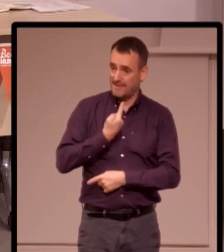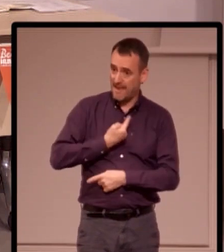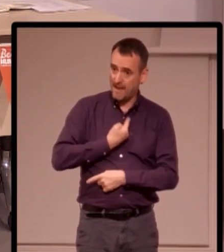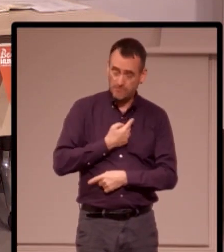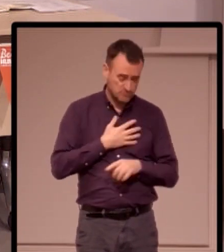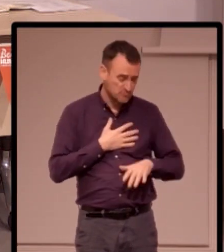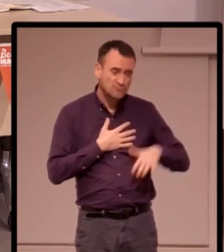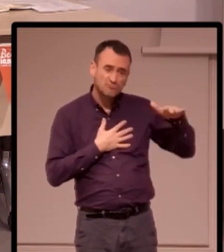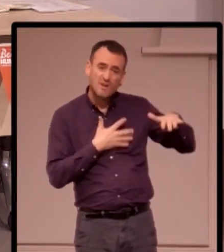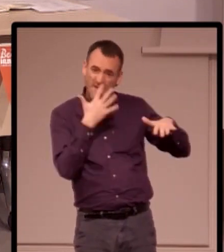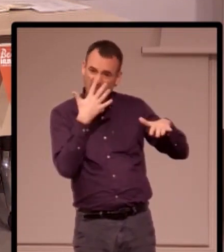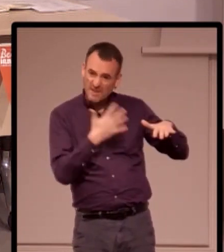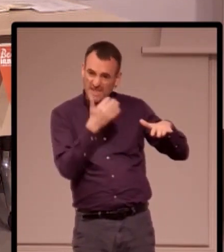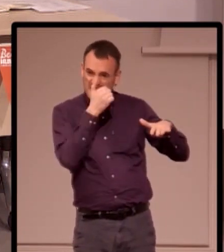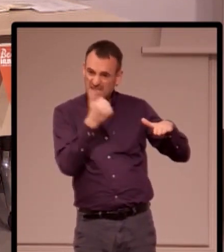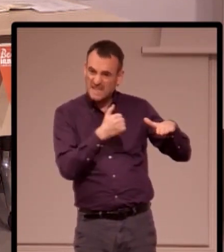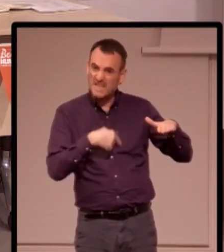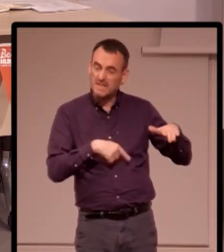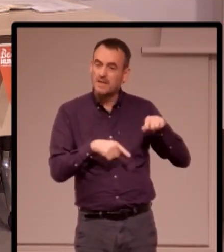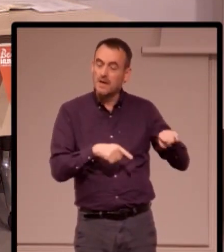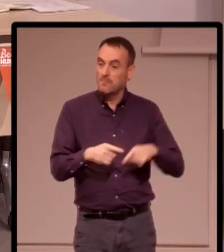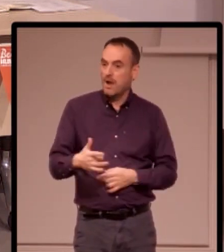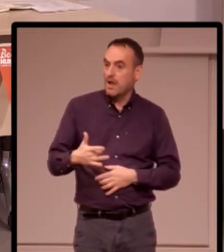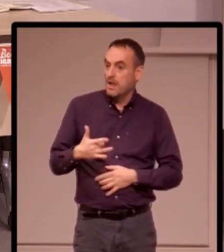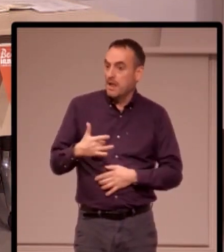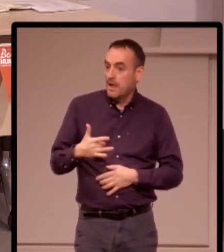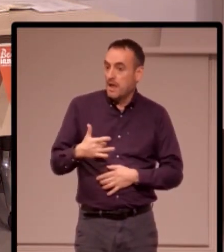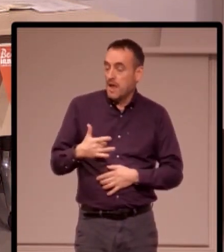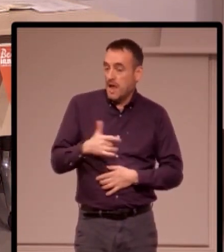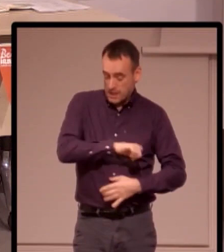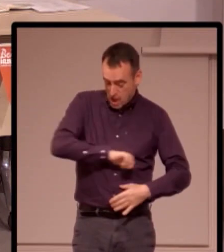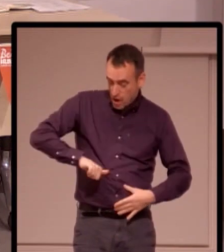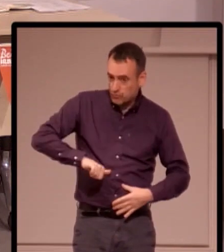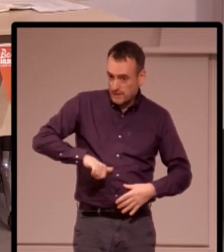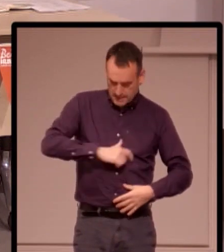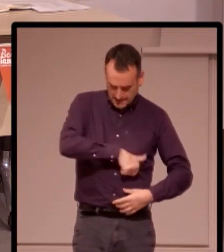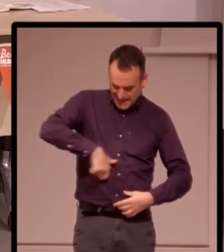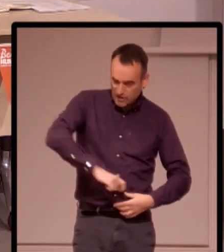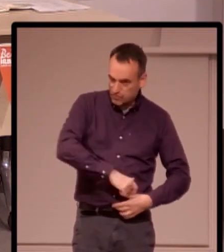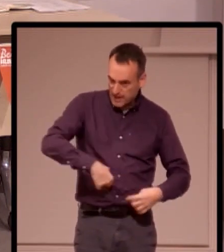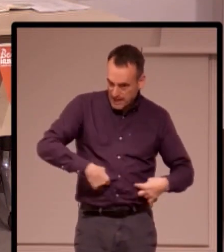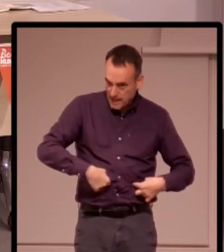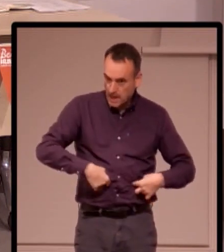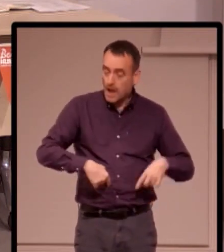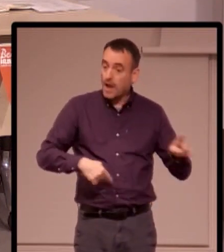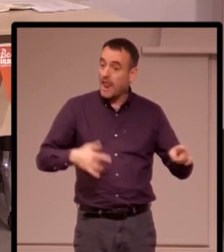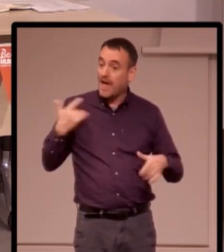was 15, 16 when I had my kind of life-saving surgery for a gastric condition that was